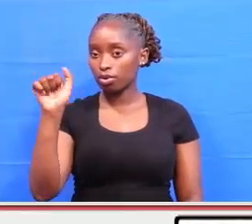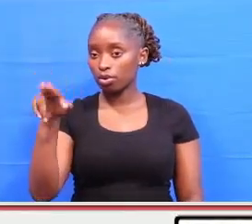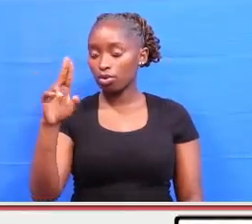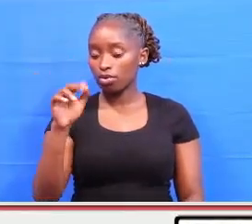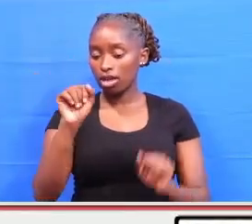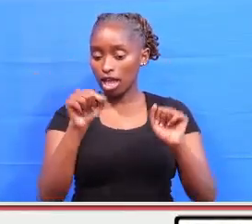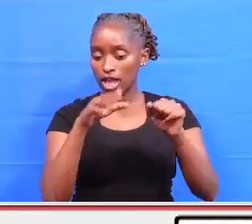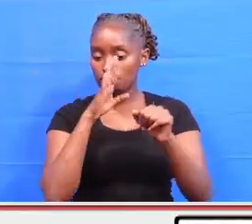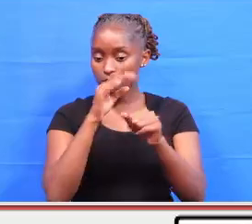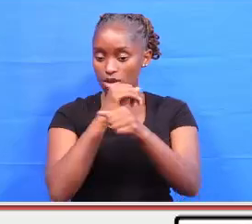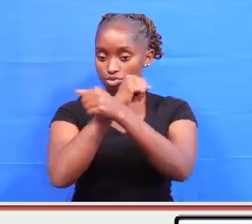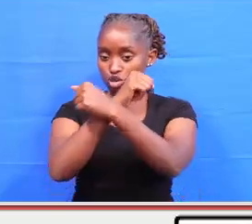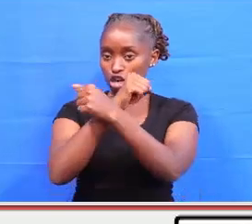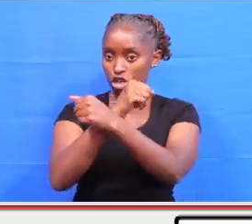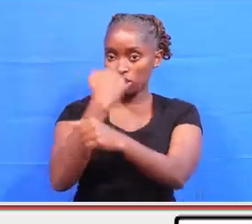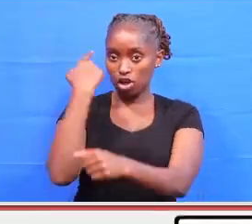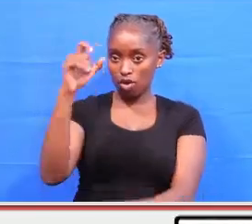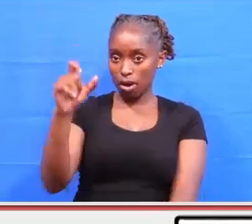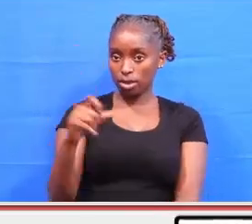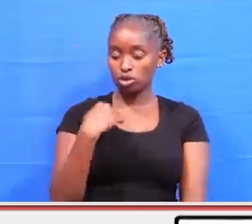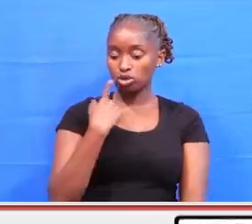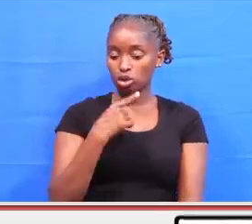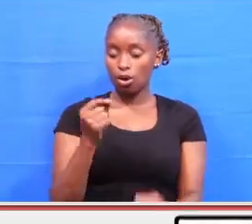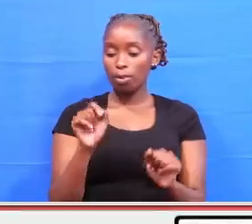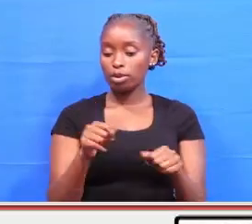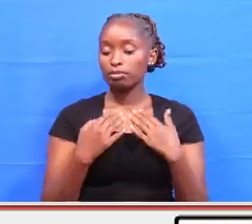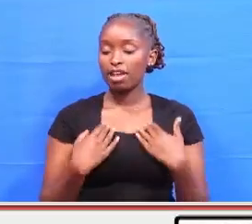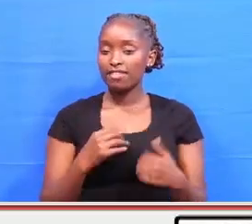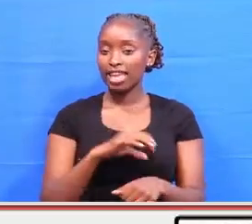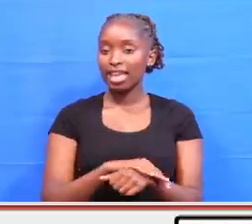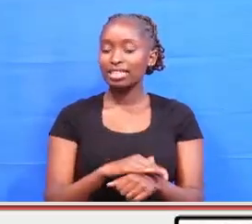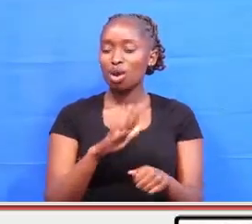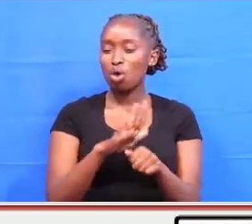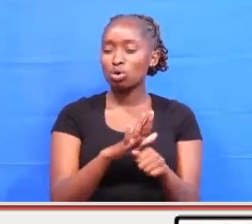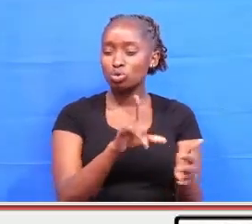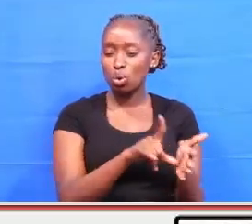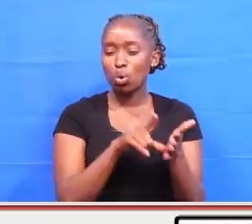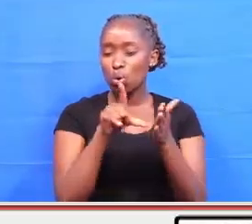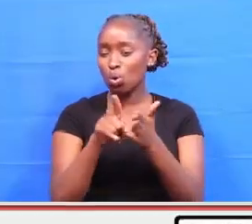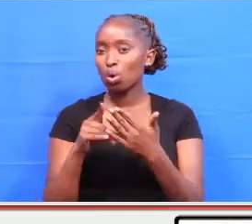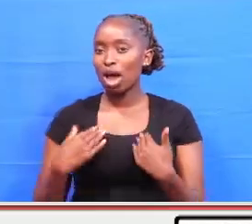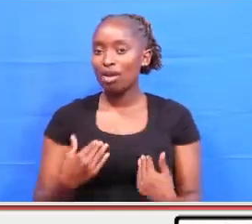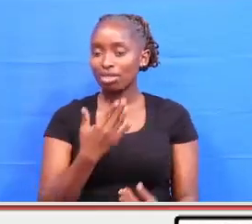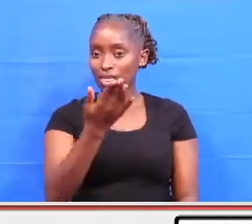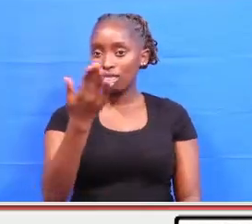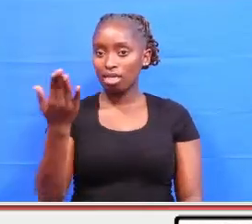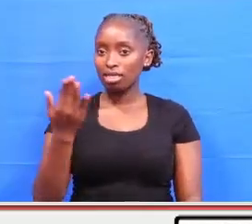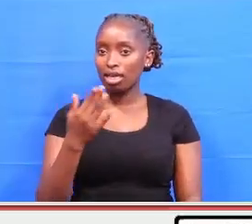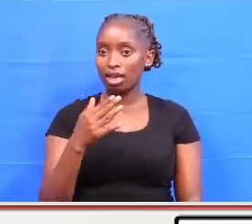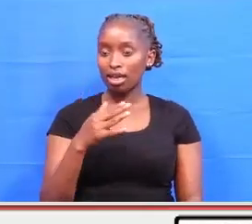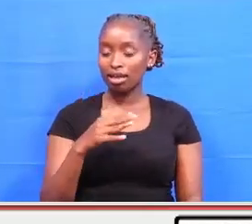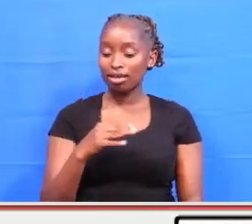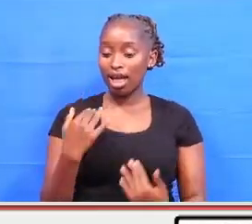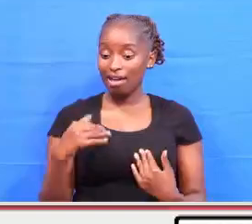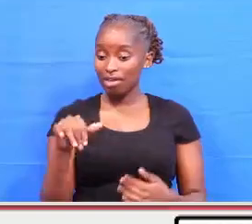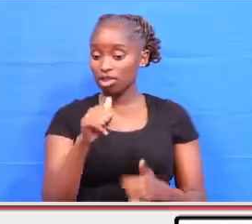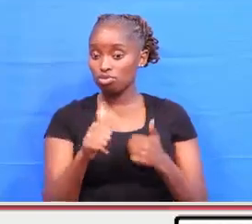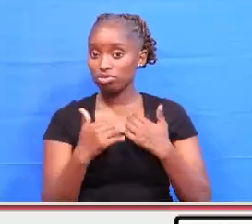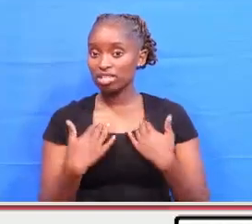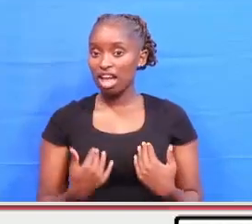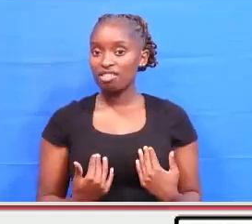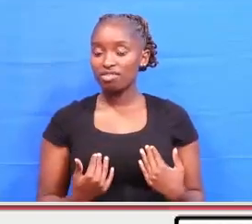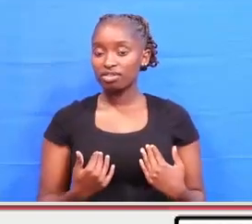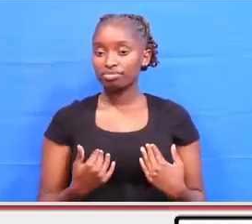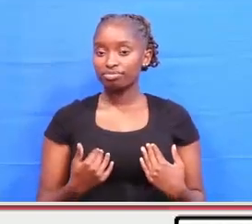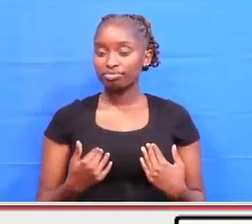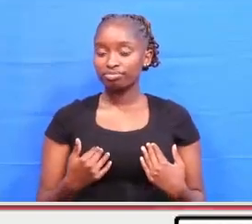protection for somebody who is likely to get over indebted as a result of what we'd call reckless lending. Mm-hmm. A reckless lender